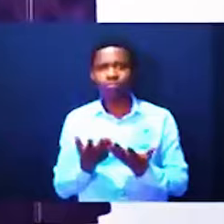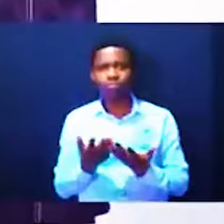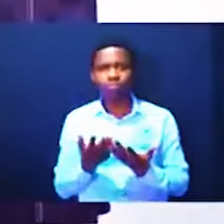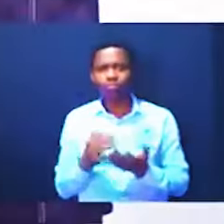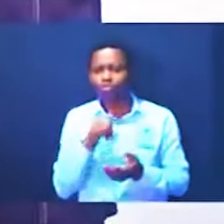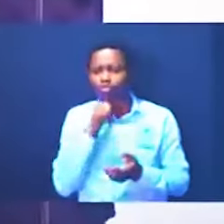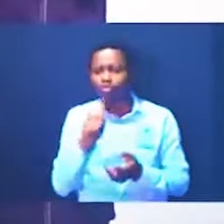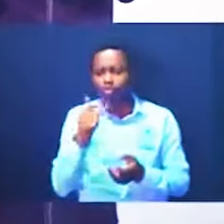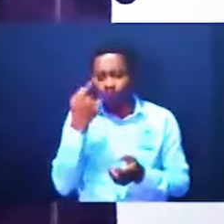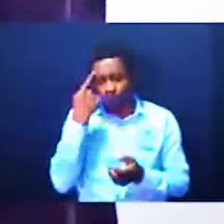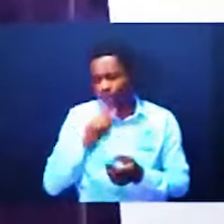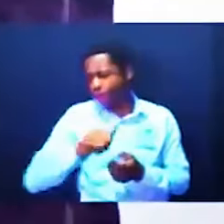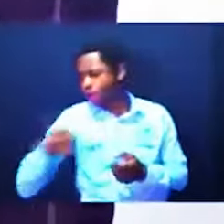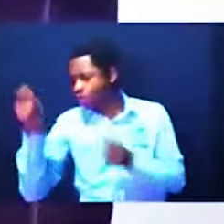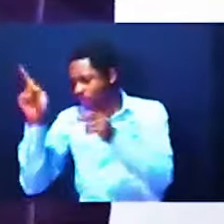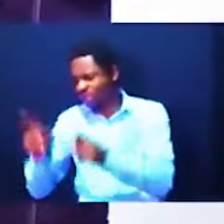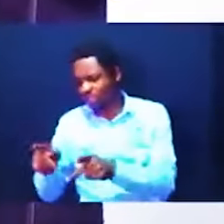is for